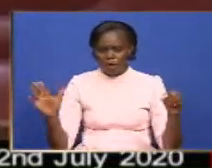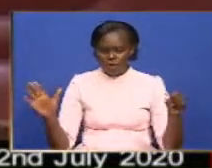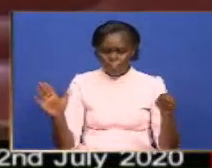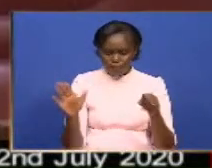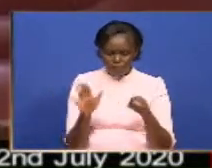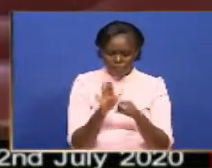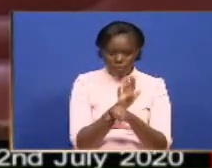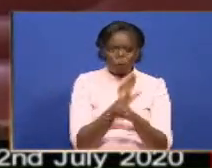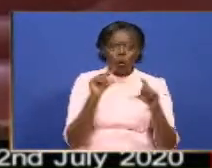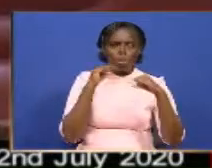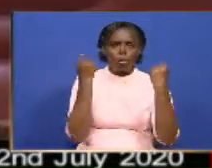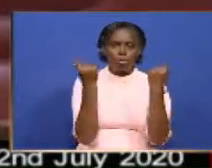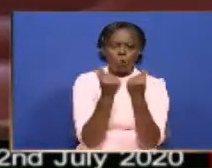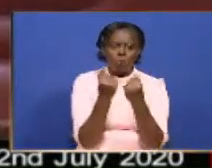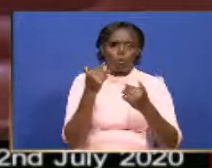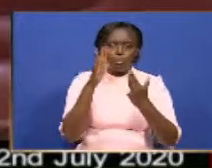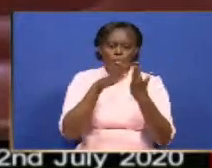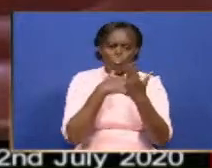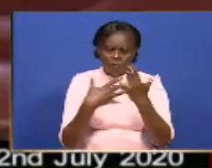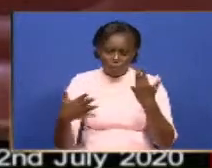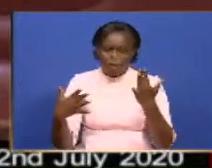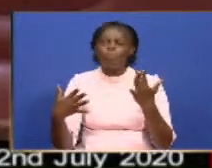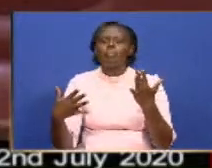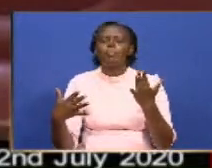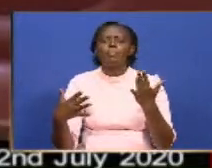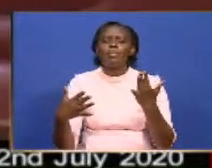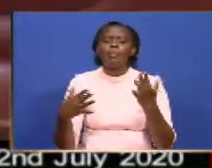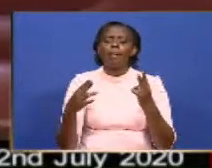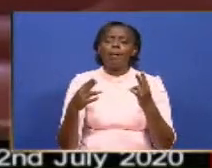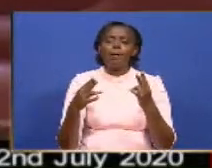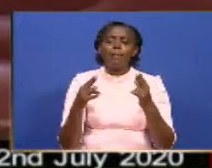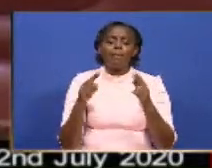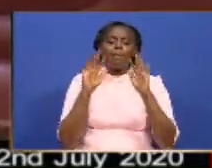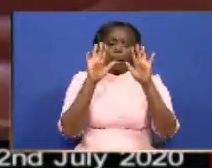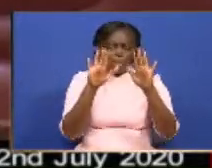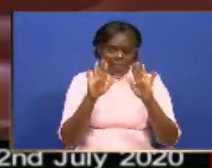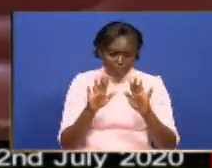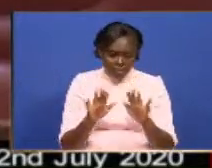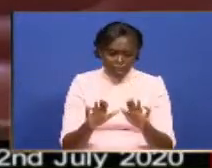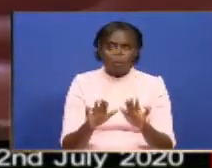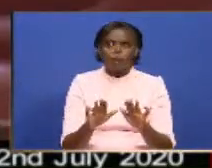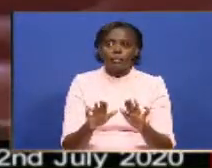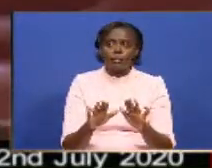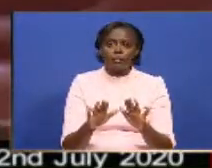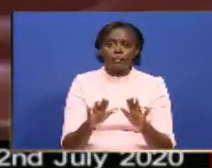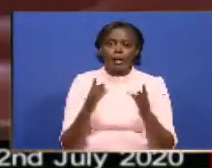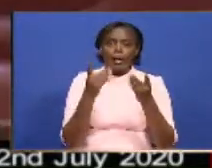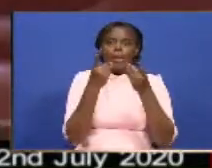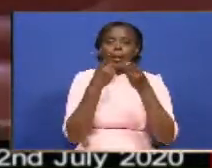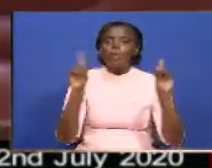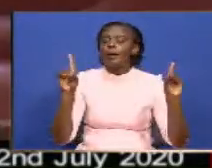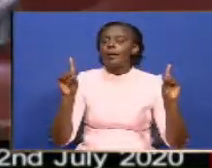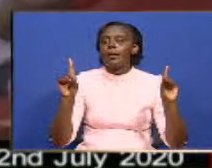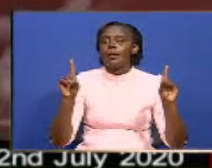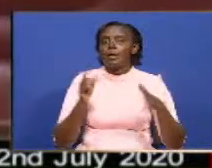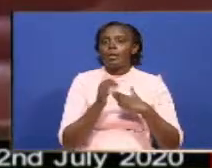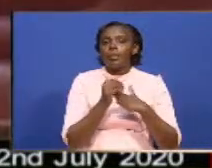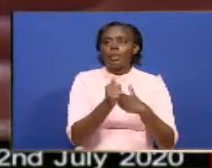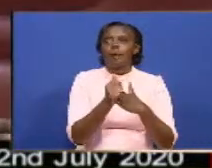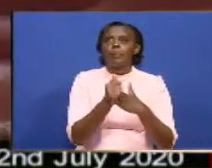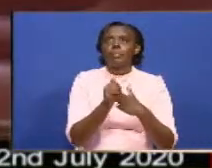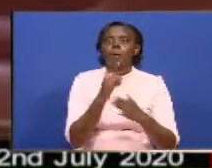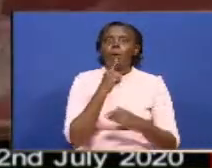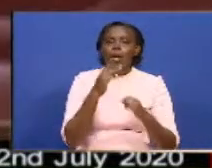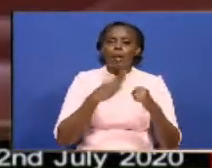global comprehensive refugee framework. That is a very, important declaration made by the